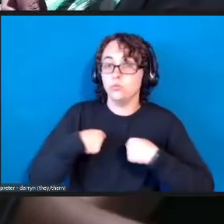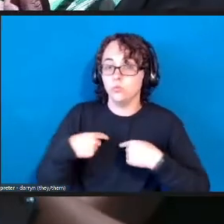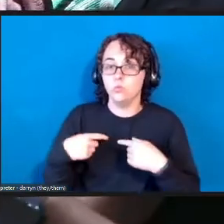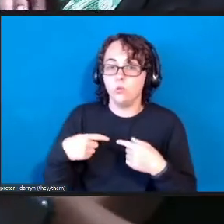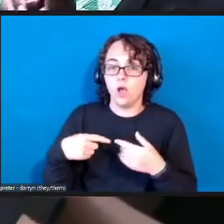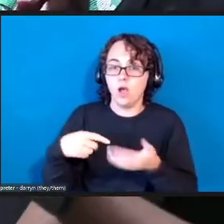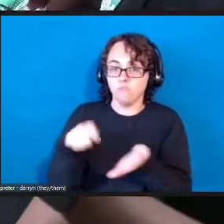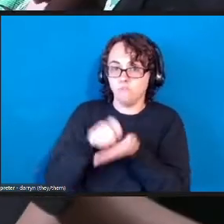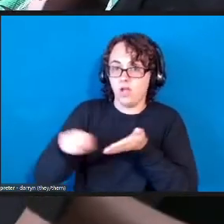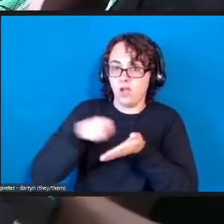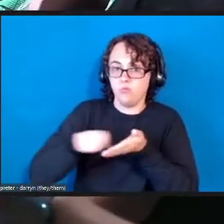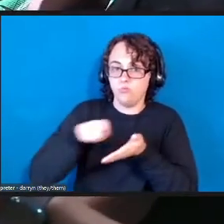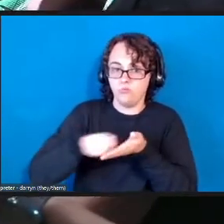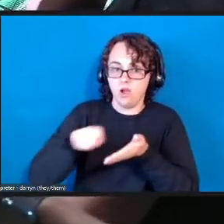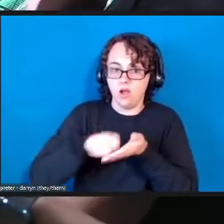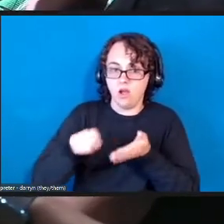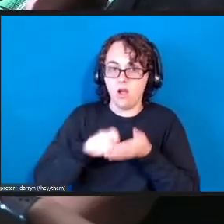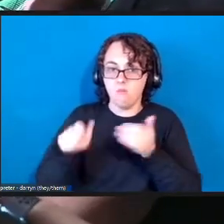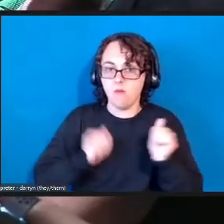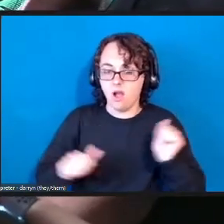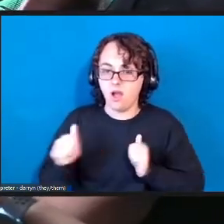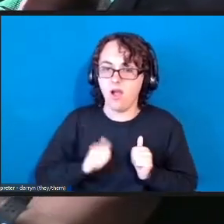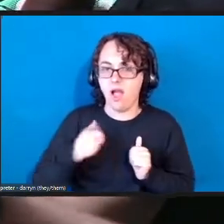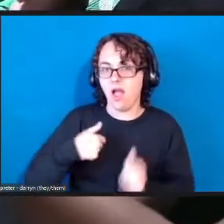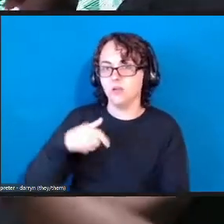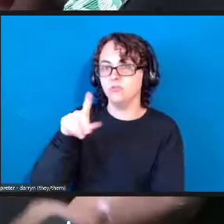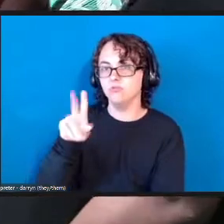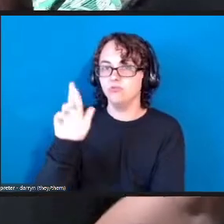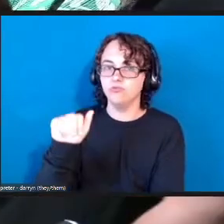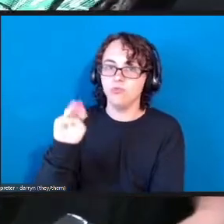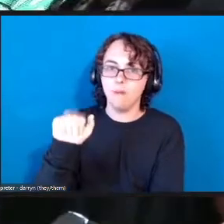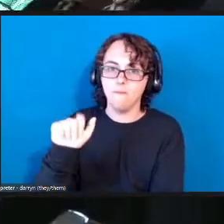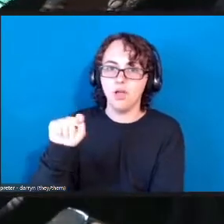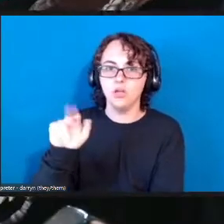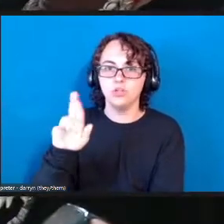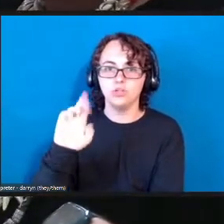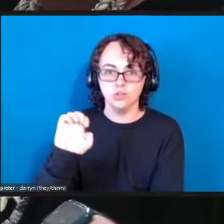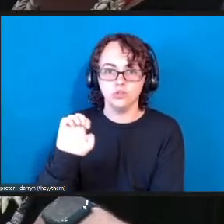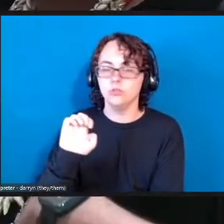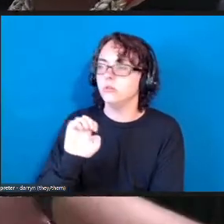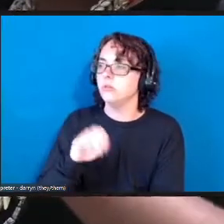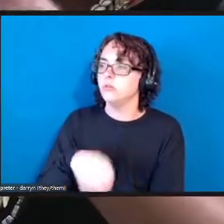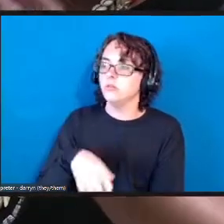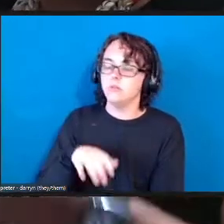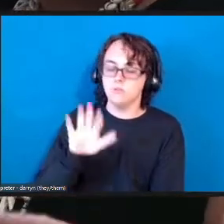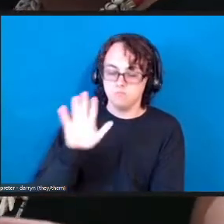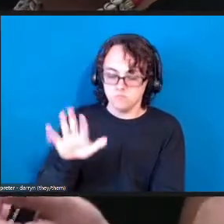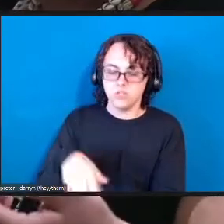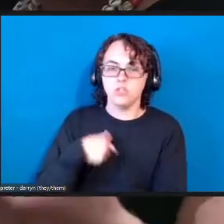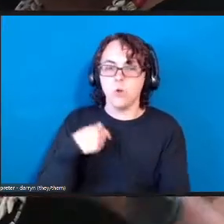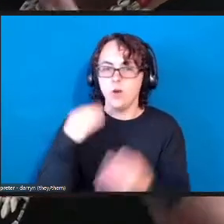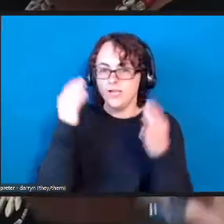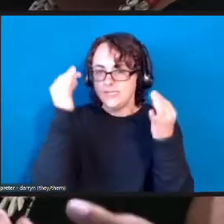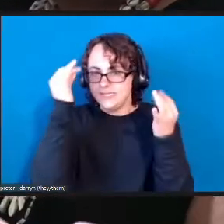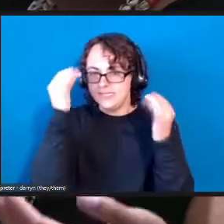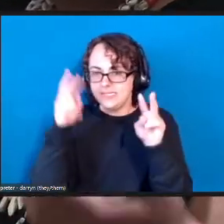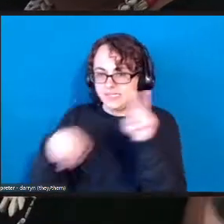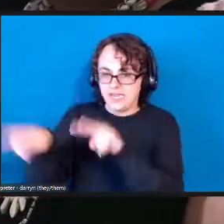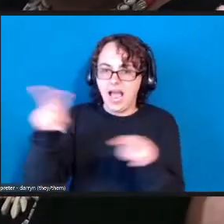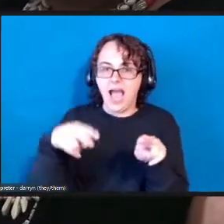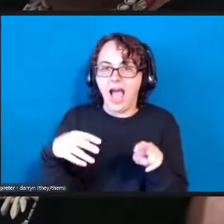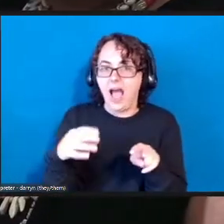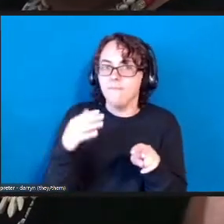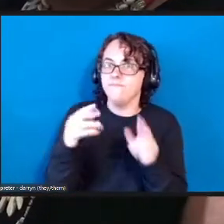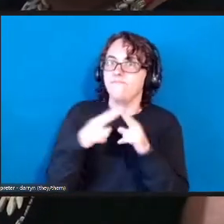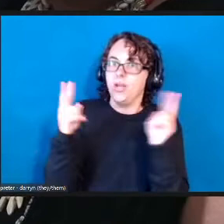the biases of many institutions to always pick a YSD writer or another writer coming from another